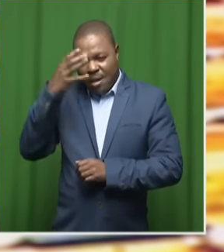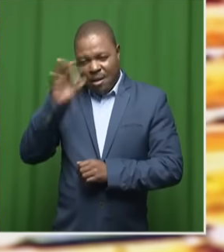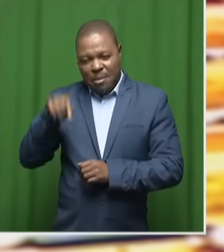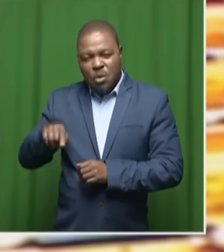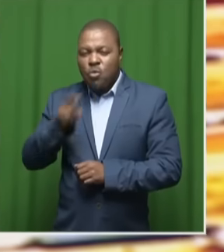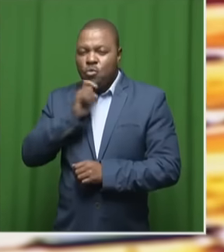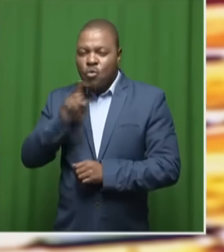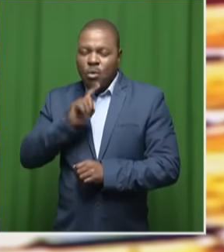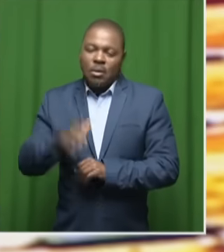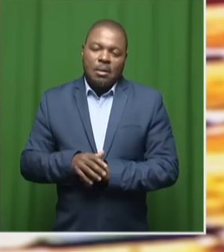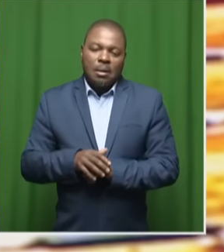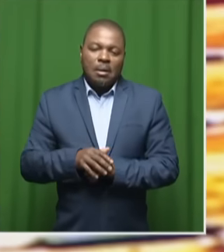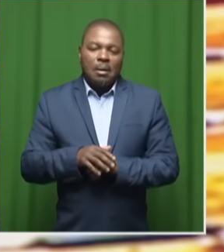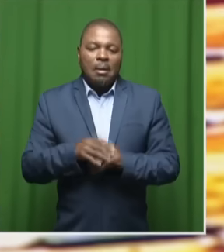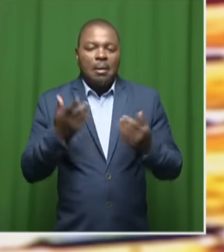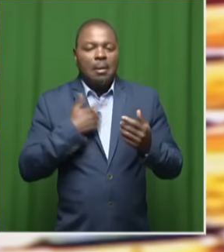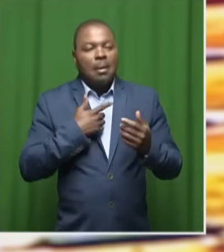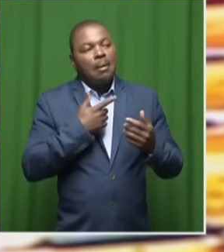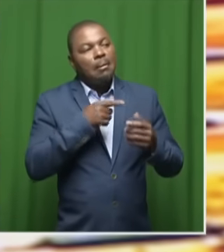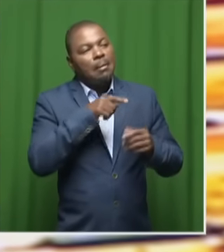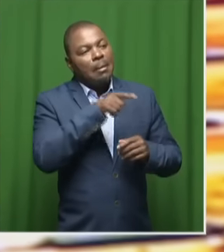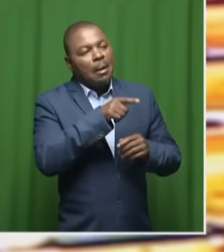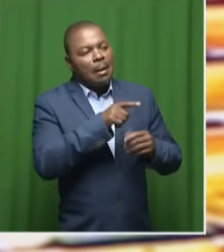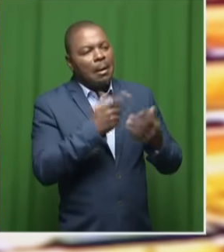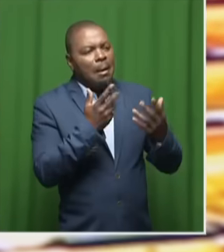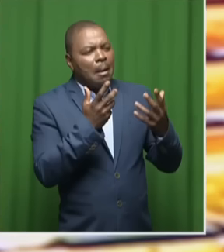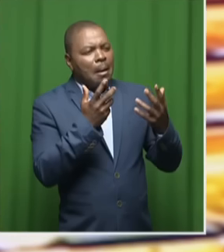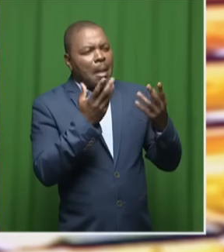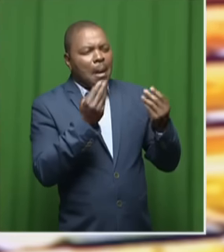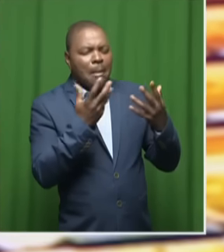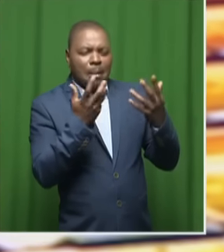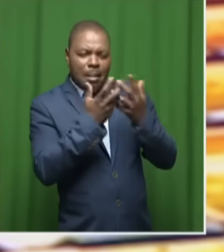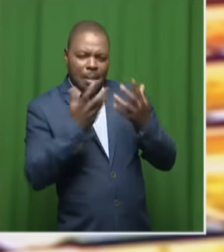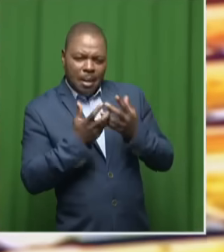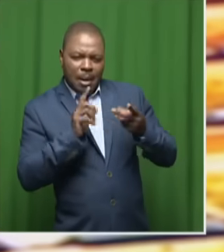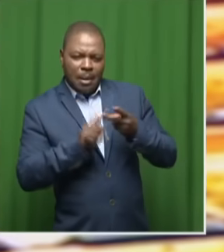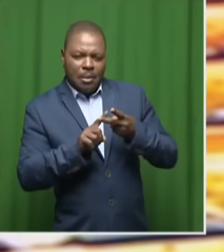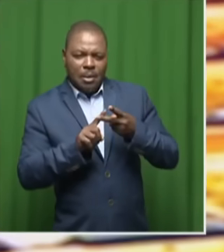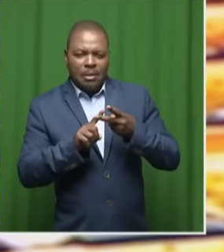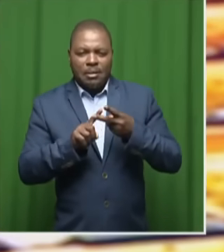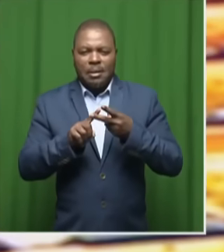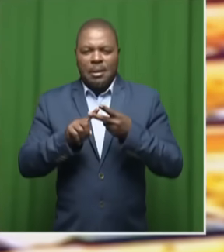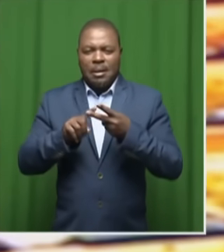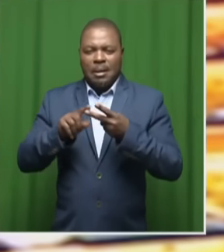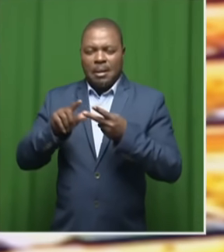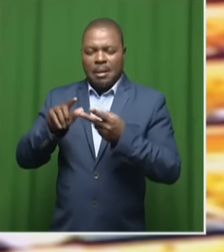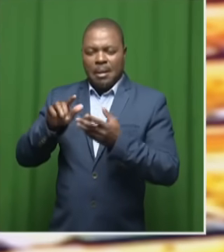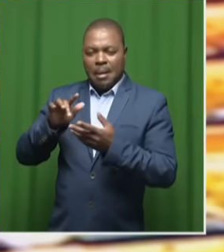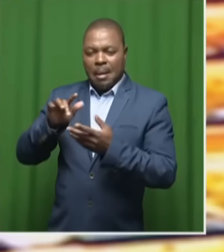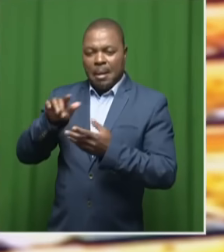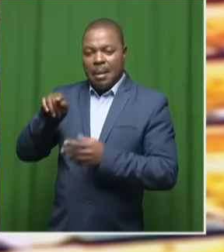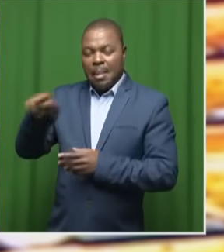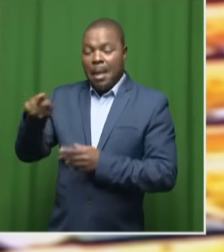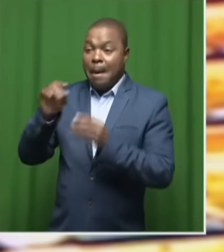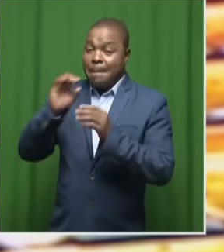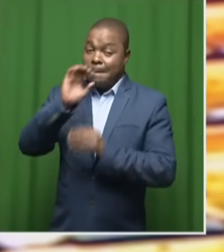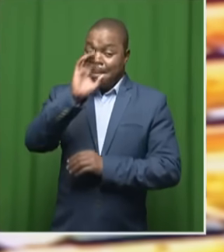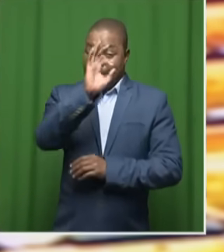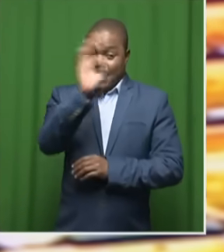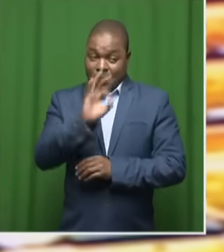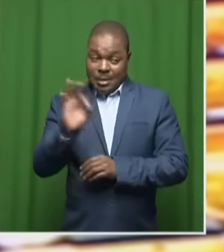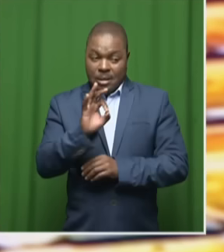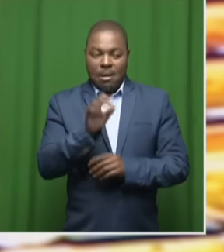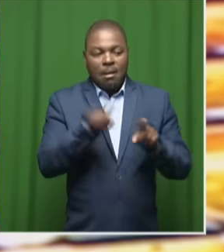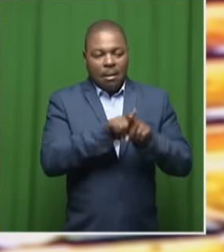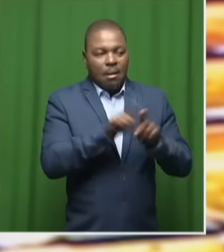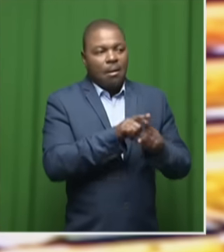use proportional and first past the post. So your percentage of the